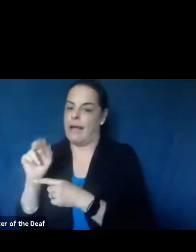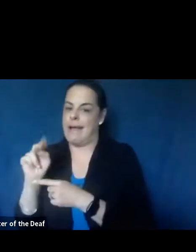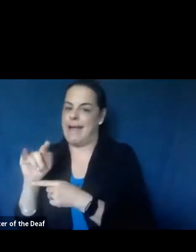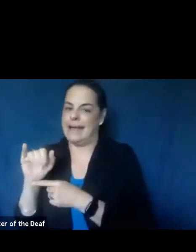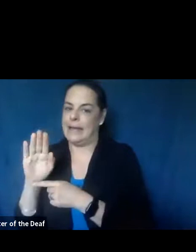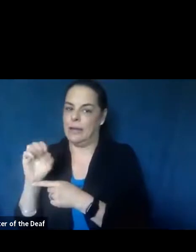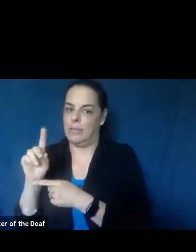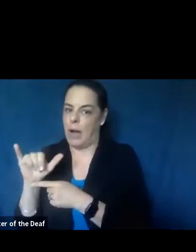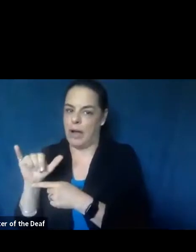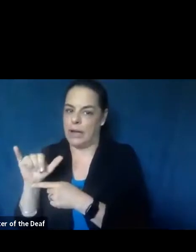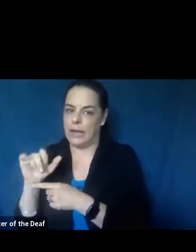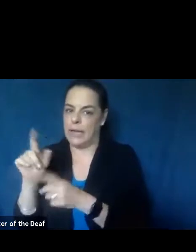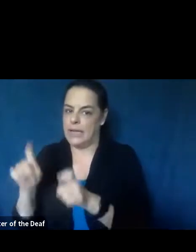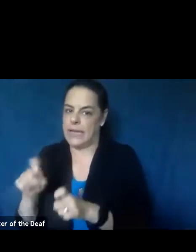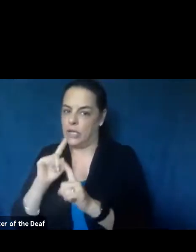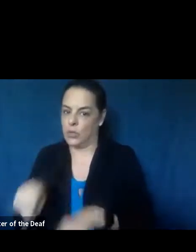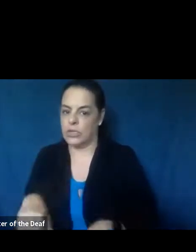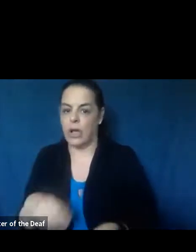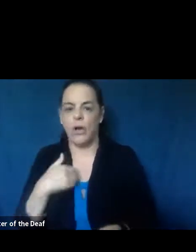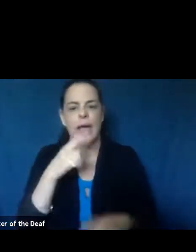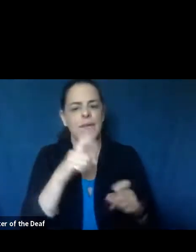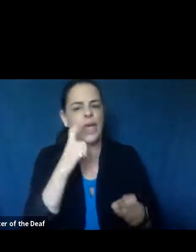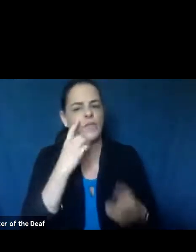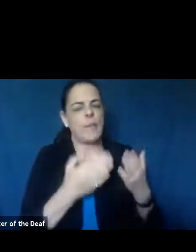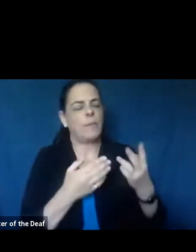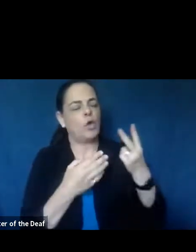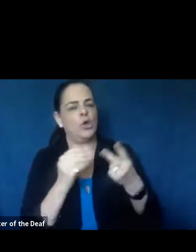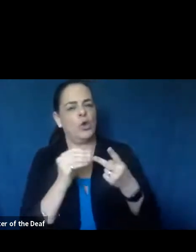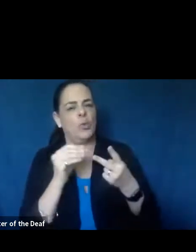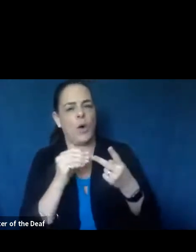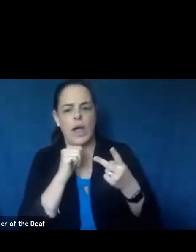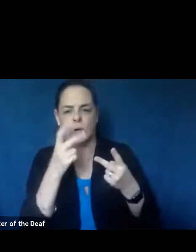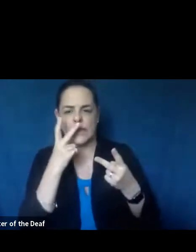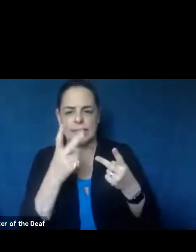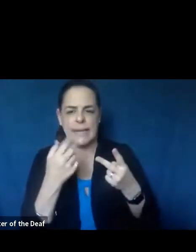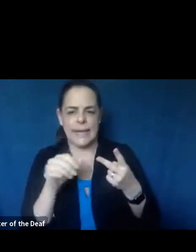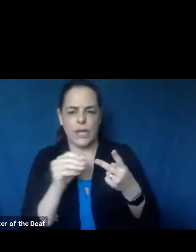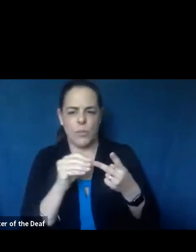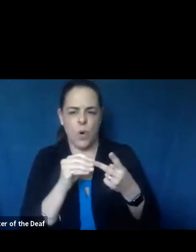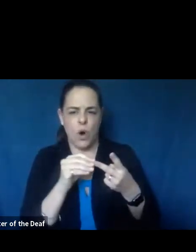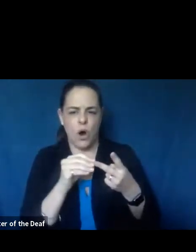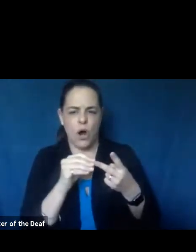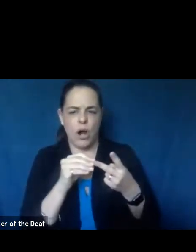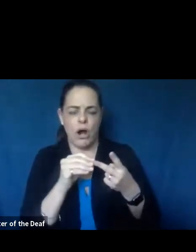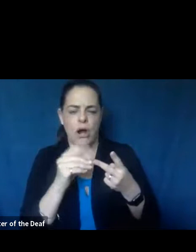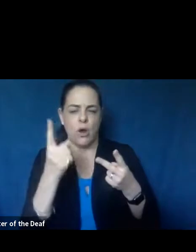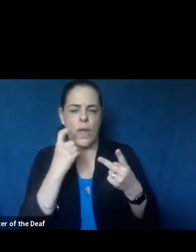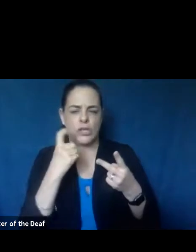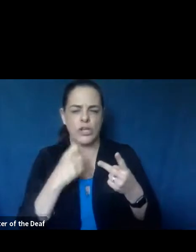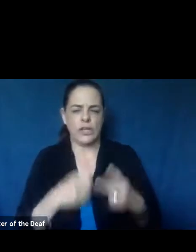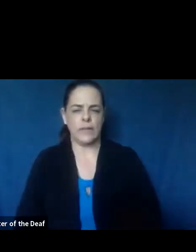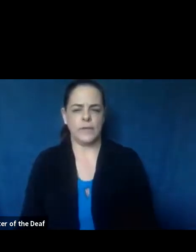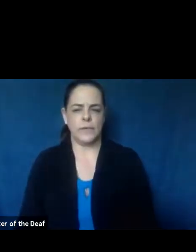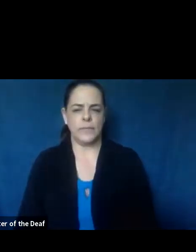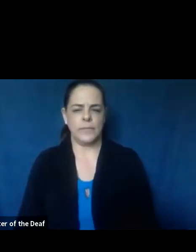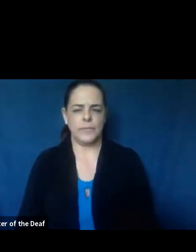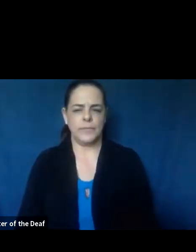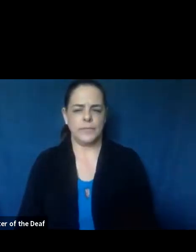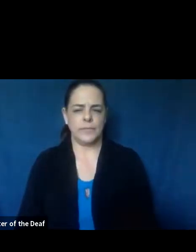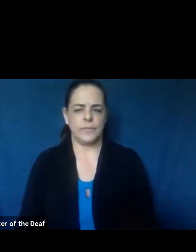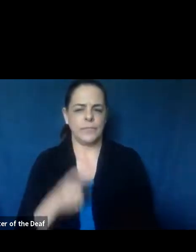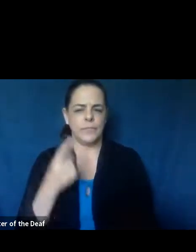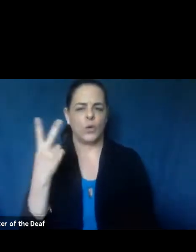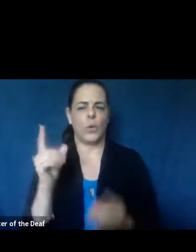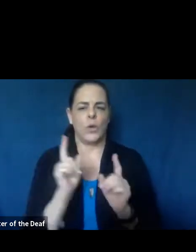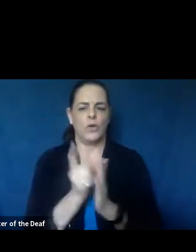we had time for about 2 more questions. I don't see any more submitted in here. Were there any other questions? Got just a couple minutes.